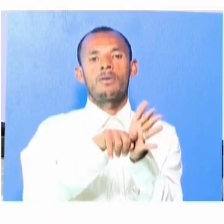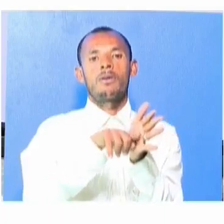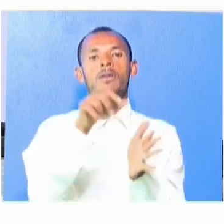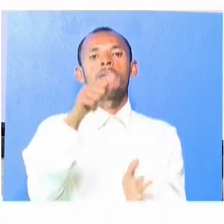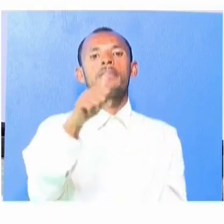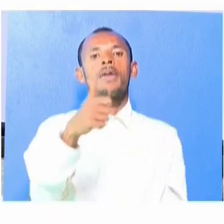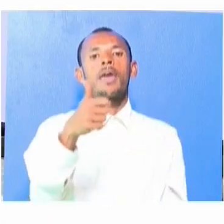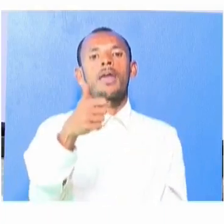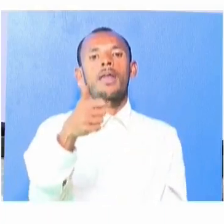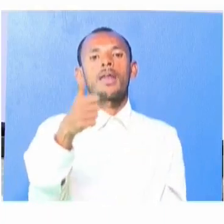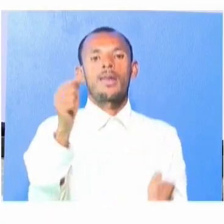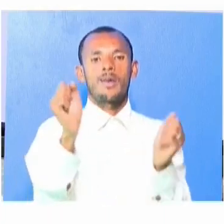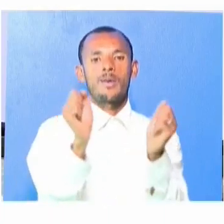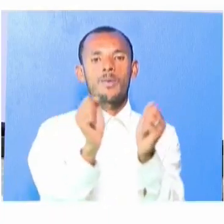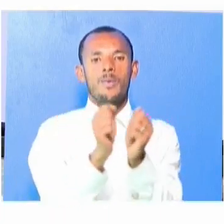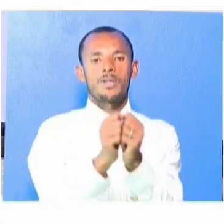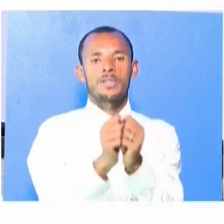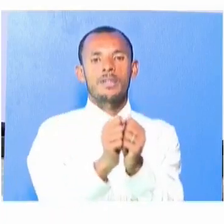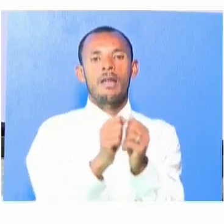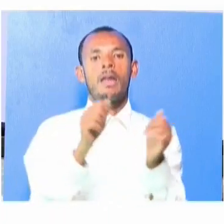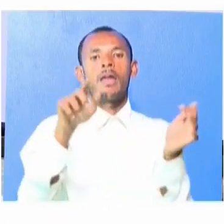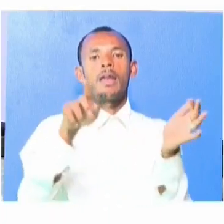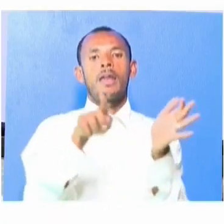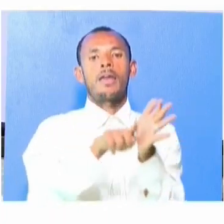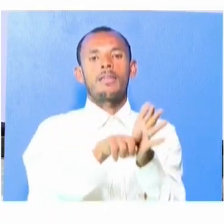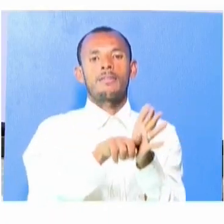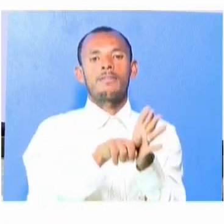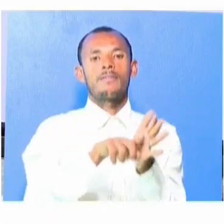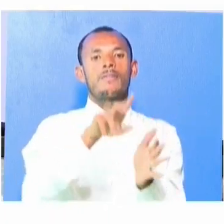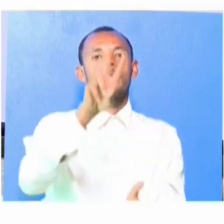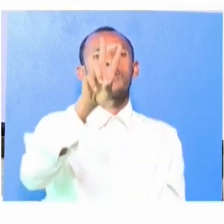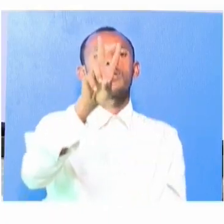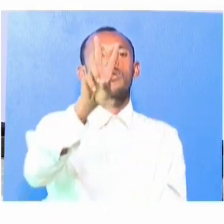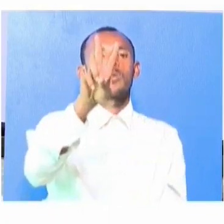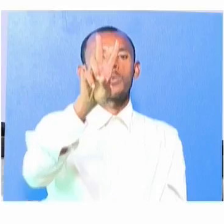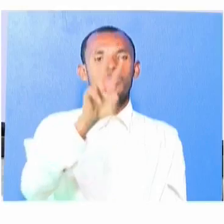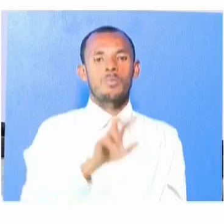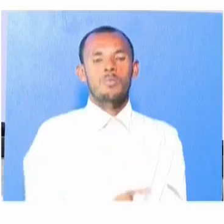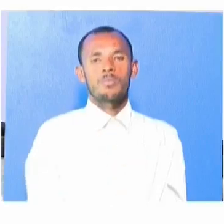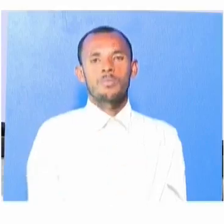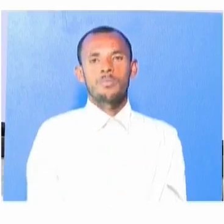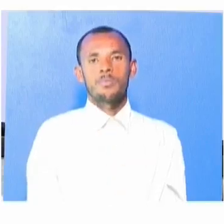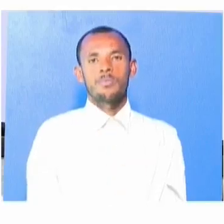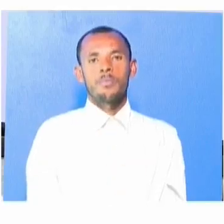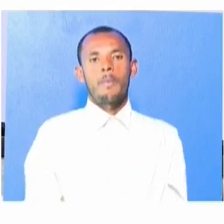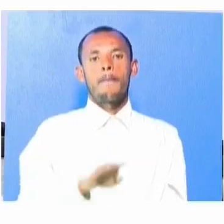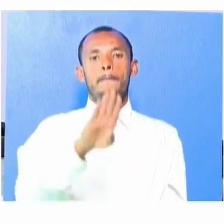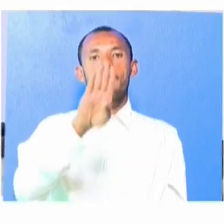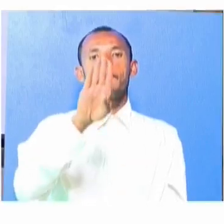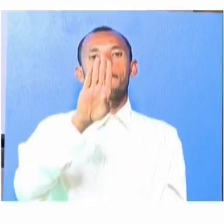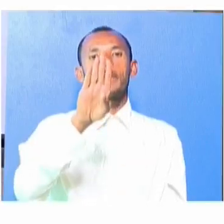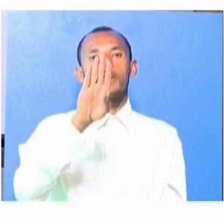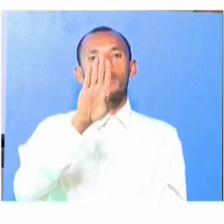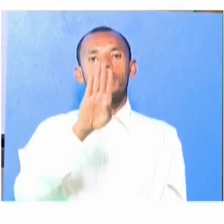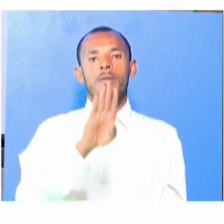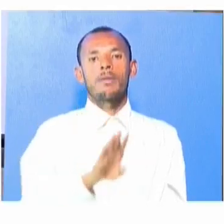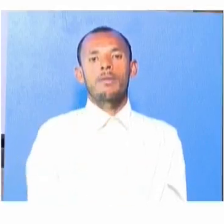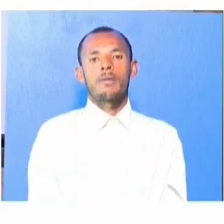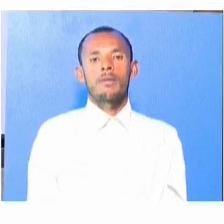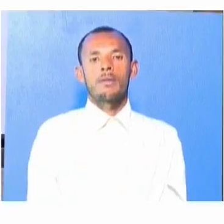10 with negative 2. And B,